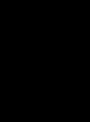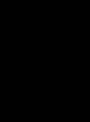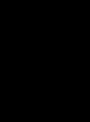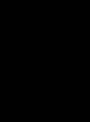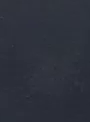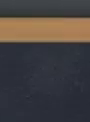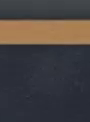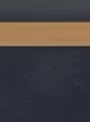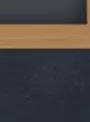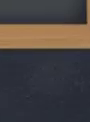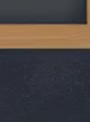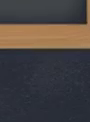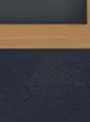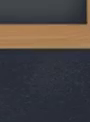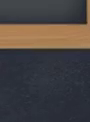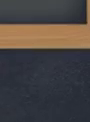educator.